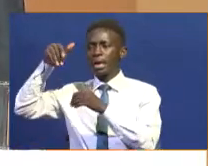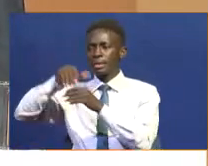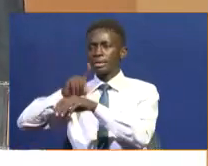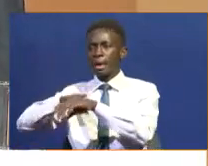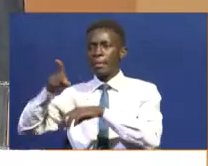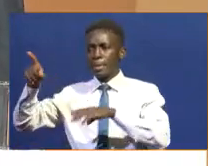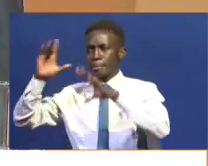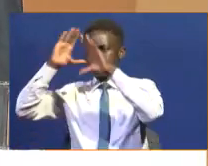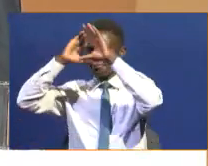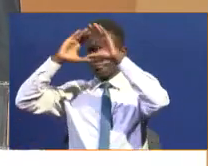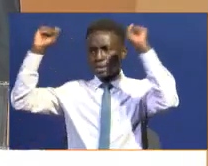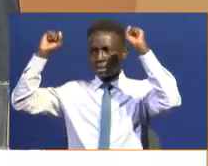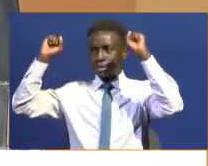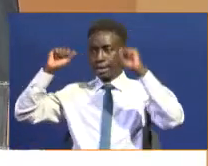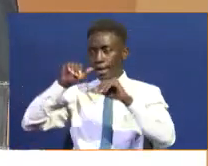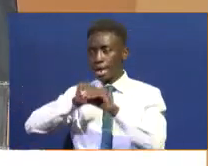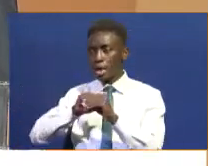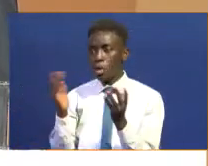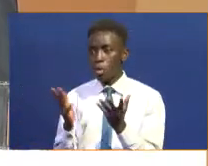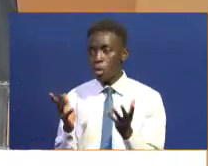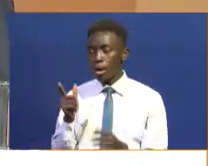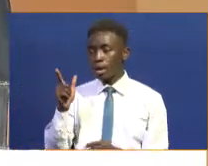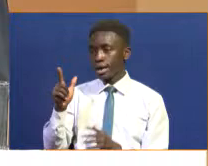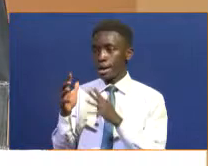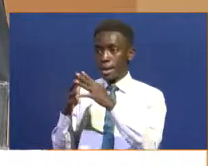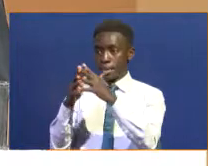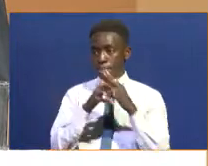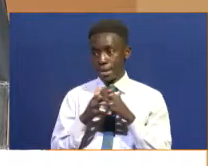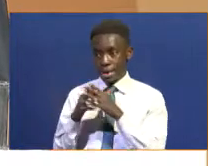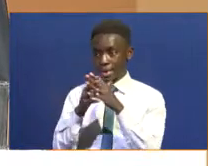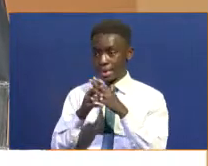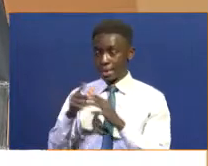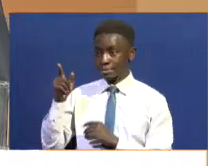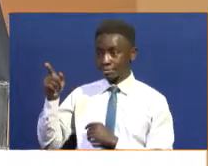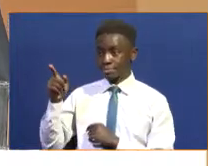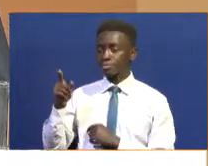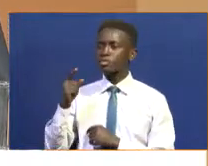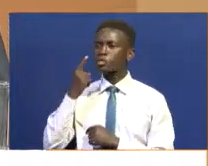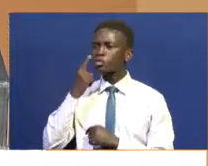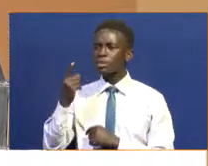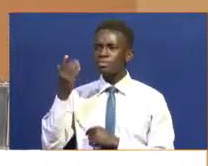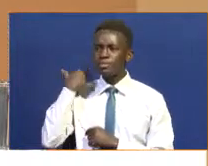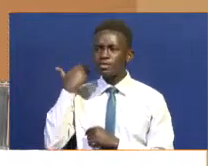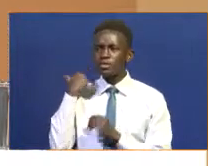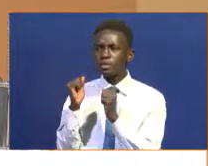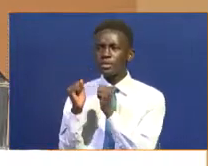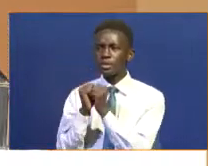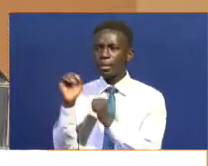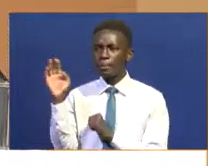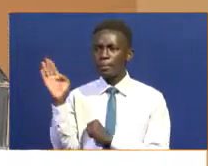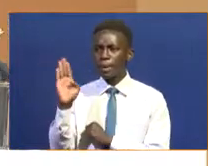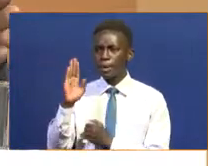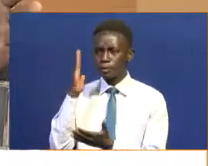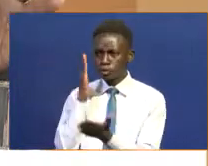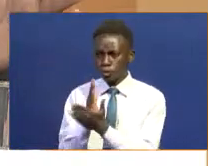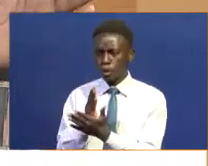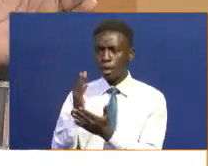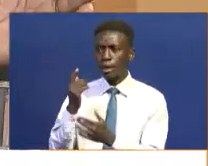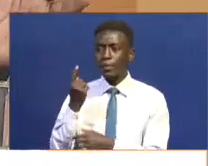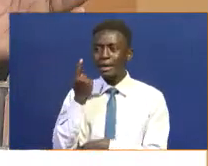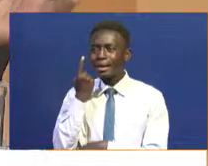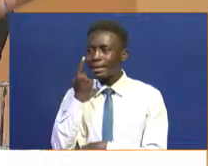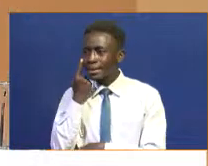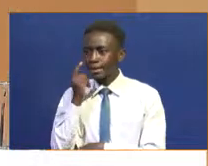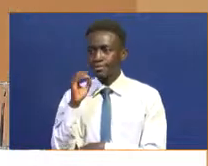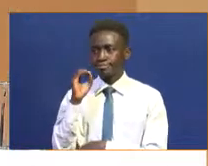this the fast track of $10 billion, which we never saw, which was to go to one year, and then of